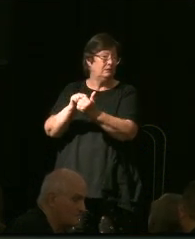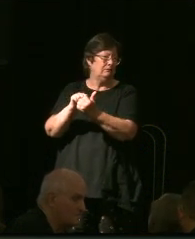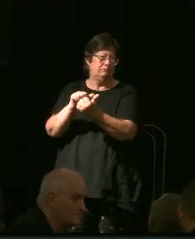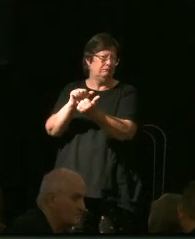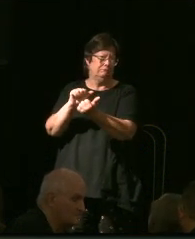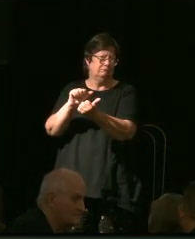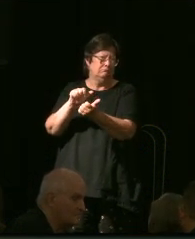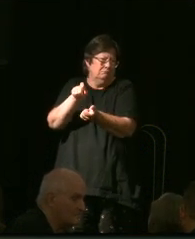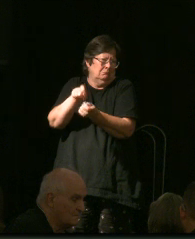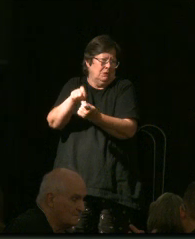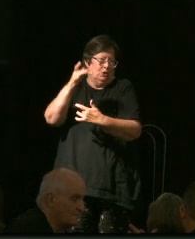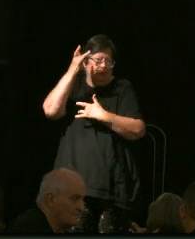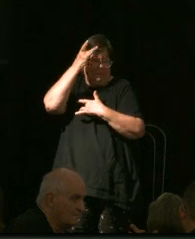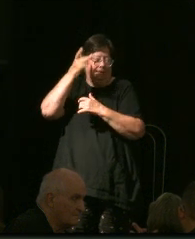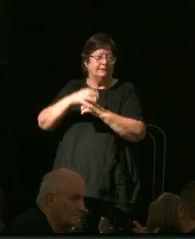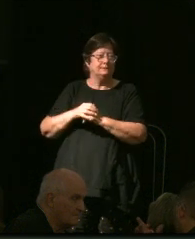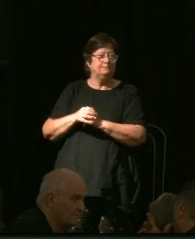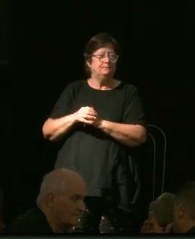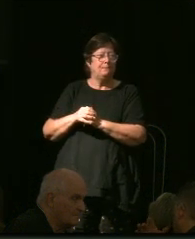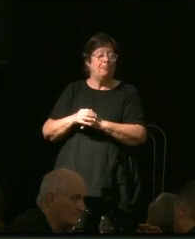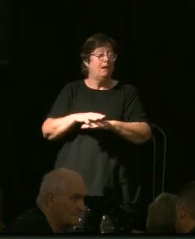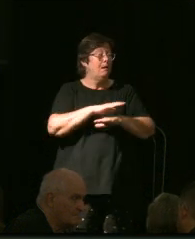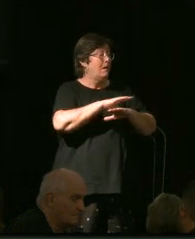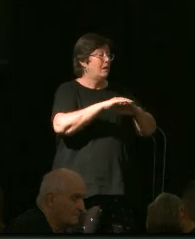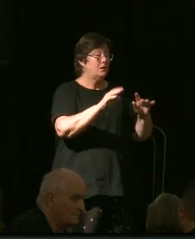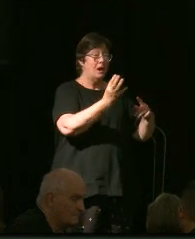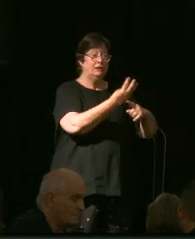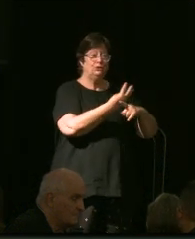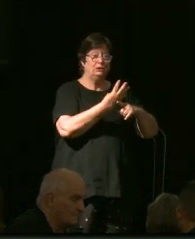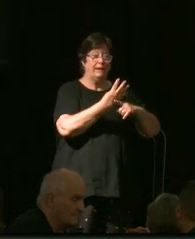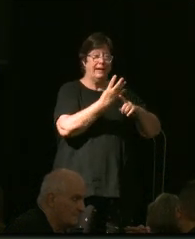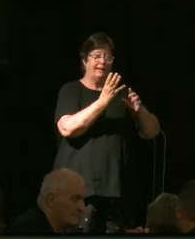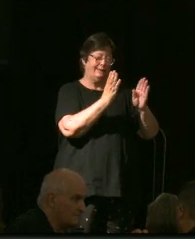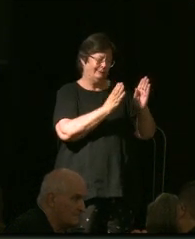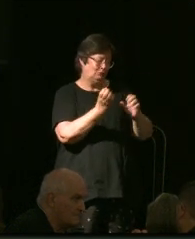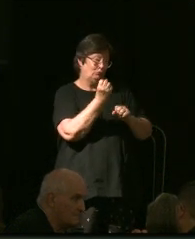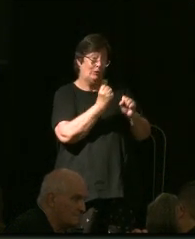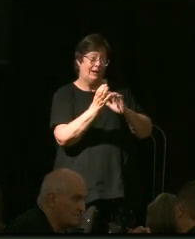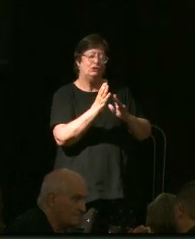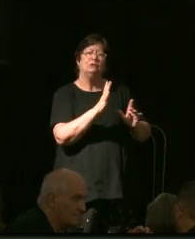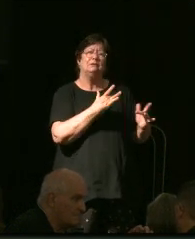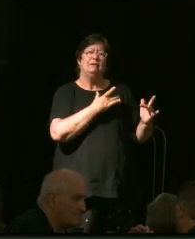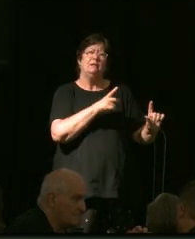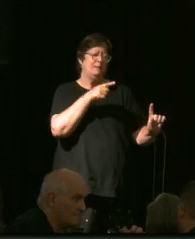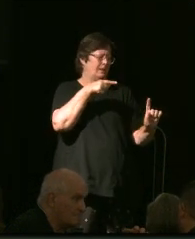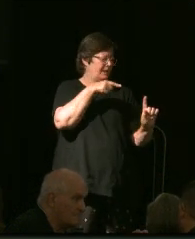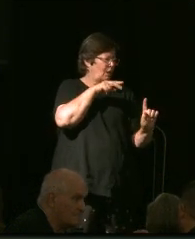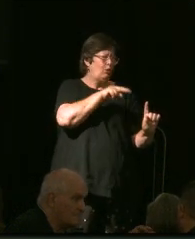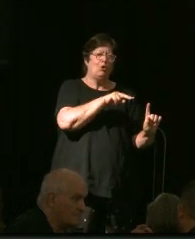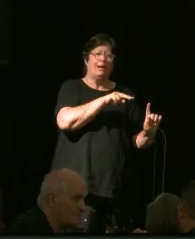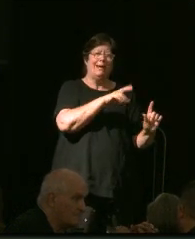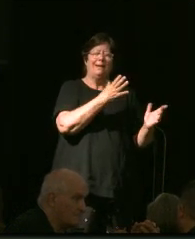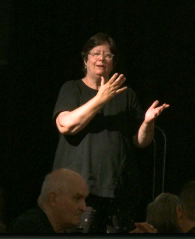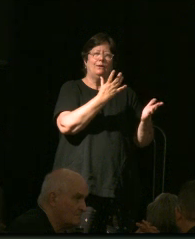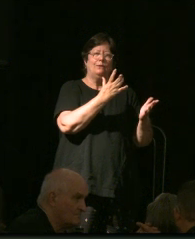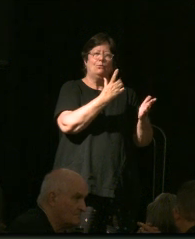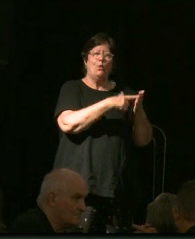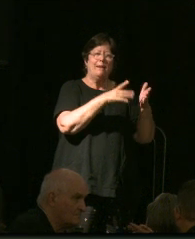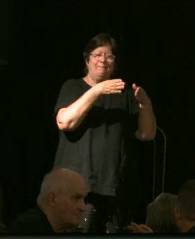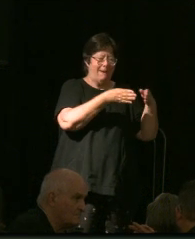disease. And in non-genetic strategies, we're typically targeting a